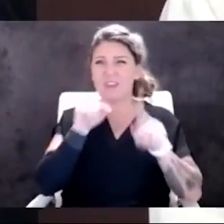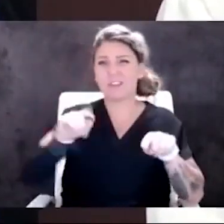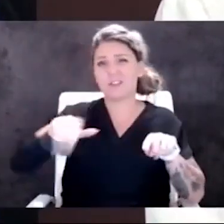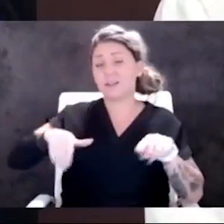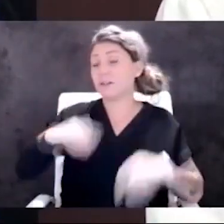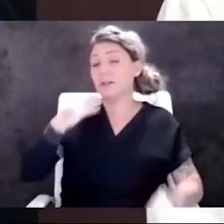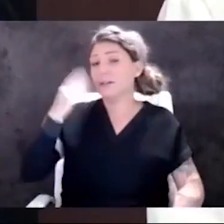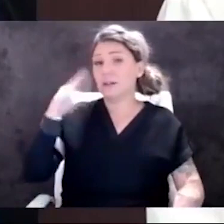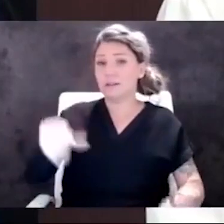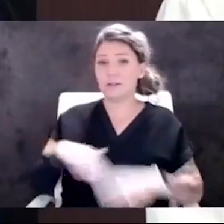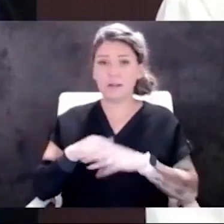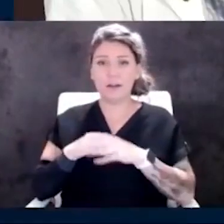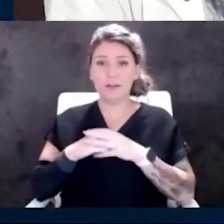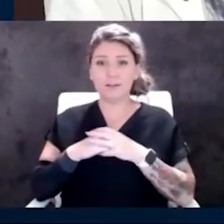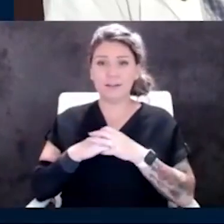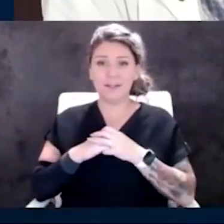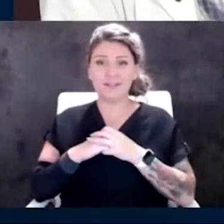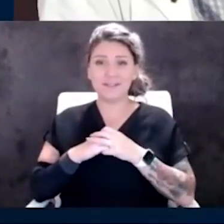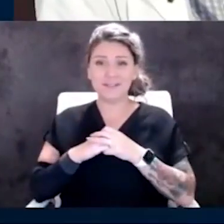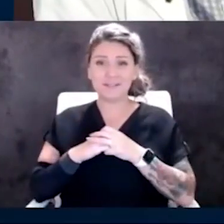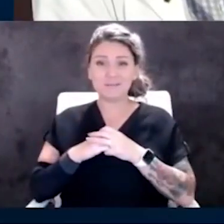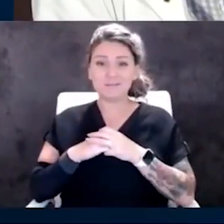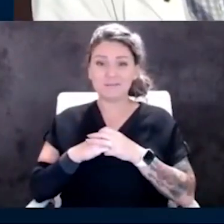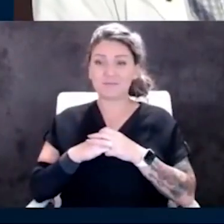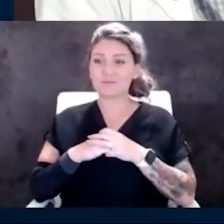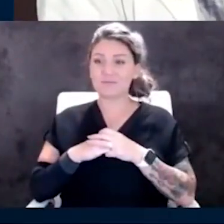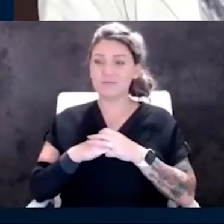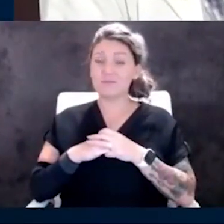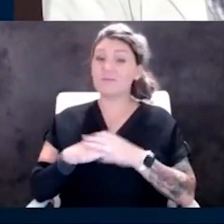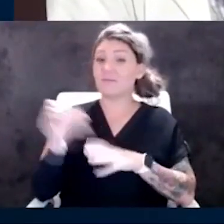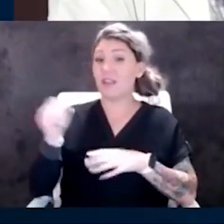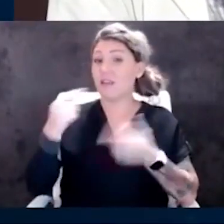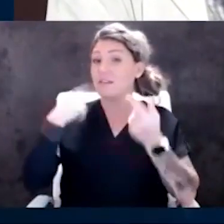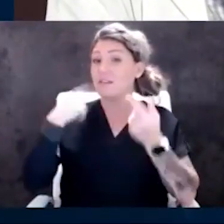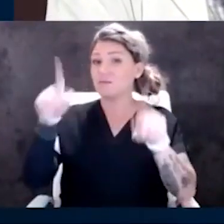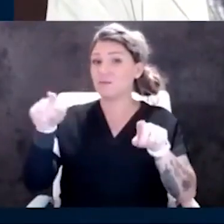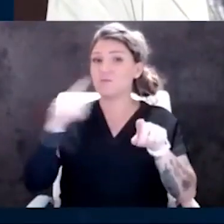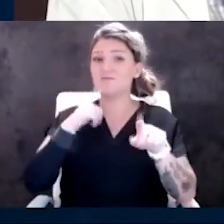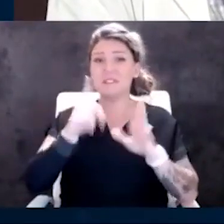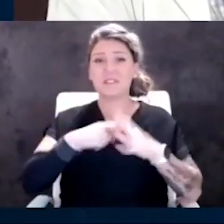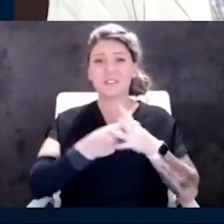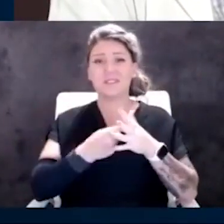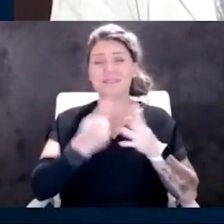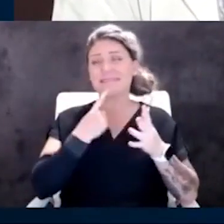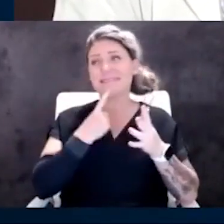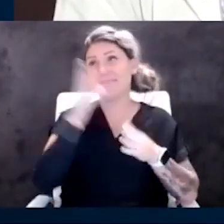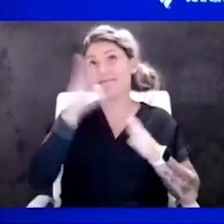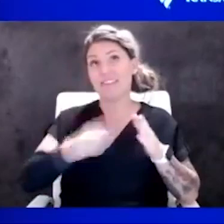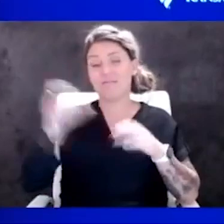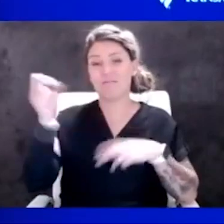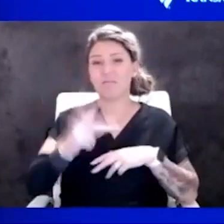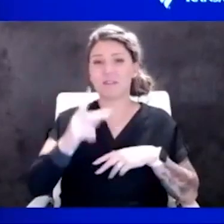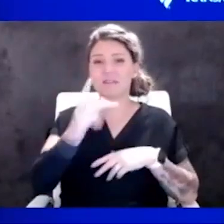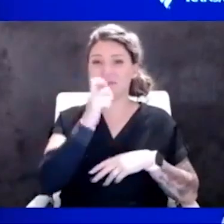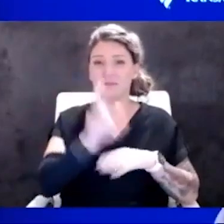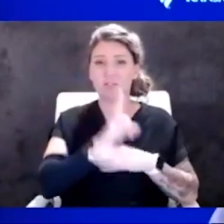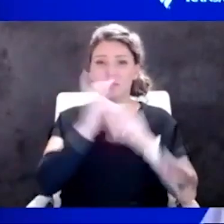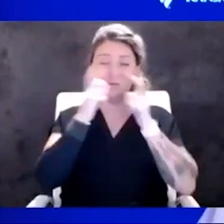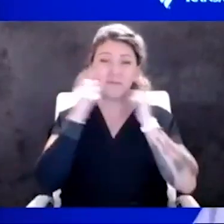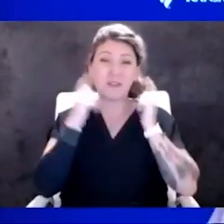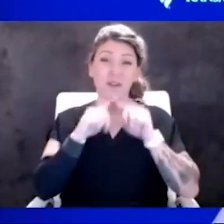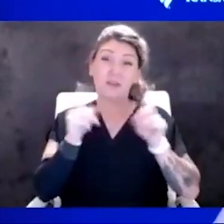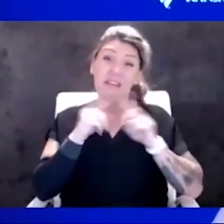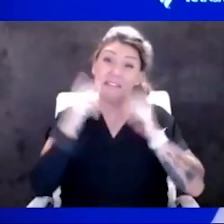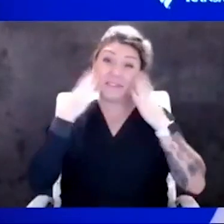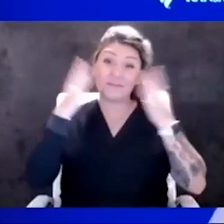the fate of this crisis altogether. Yeah, I would agree. Initially, I would have said we probably never will go back to not wearing masks. But who knows? As we get